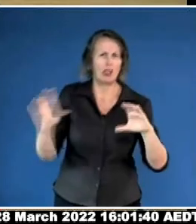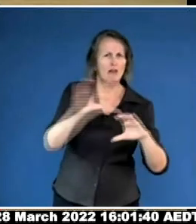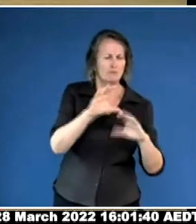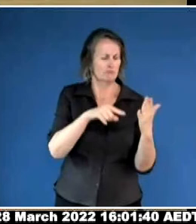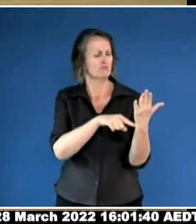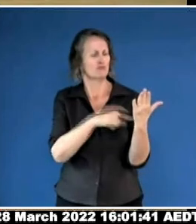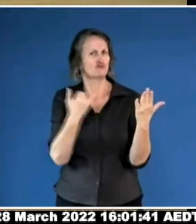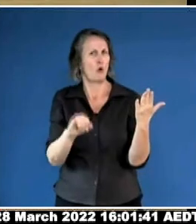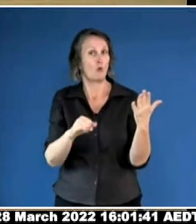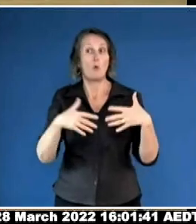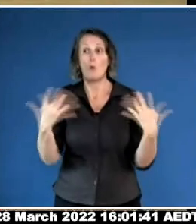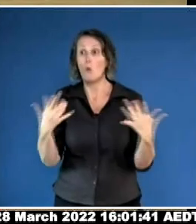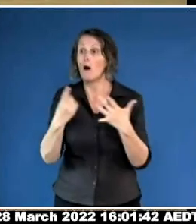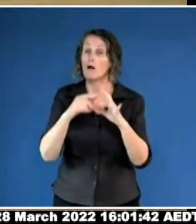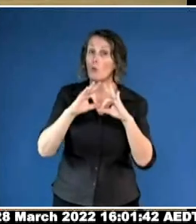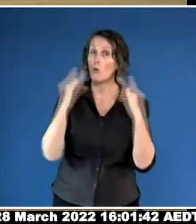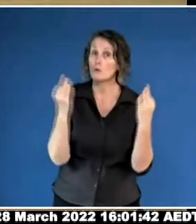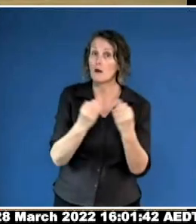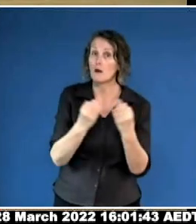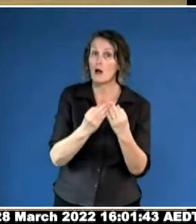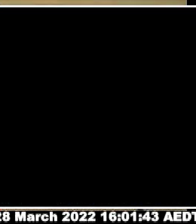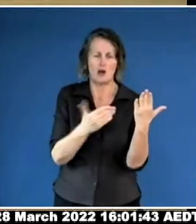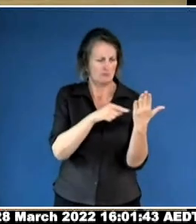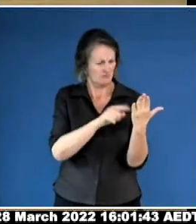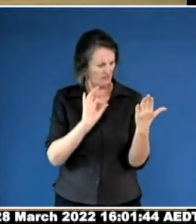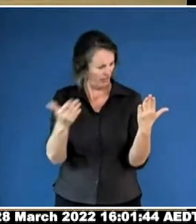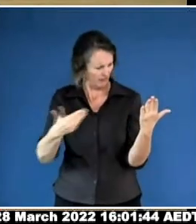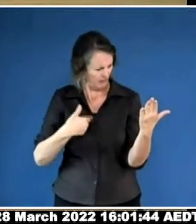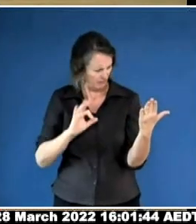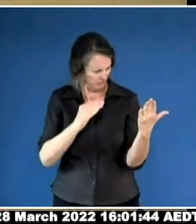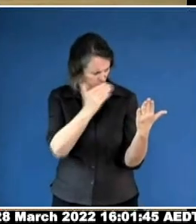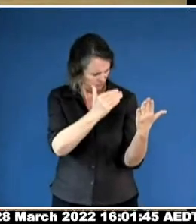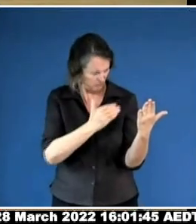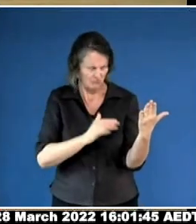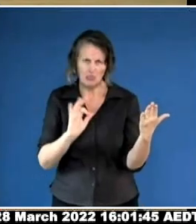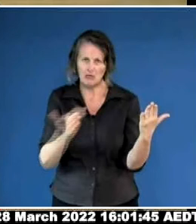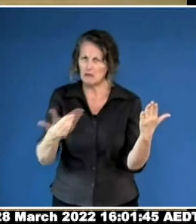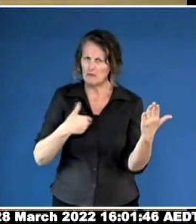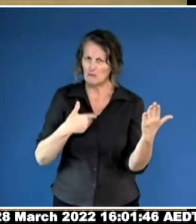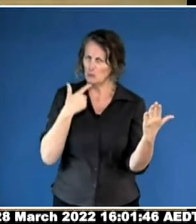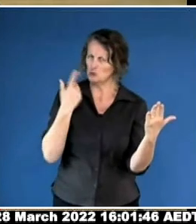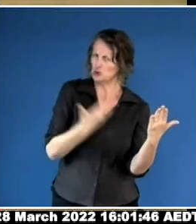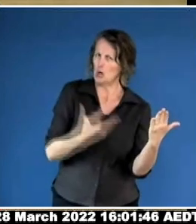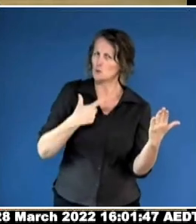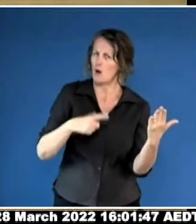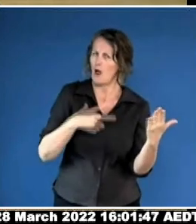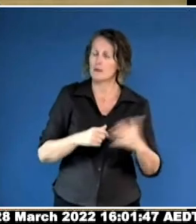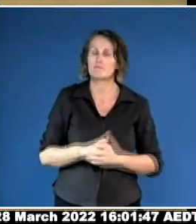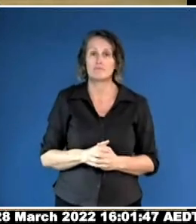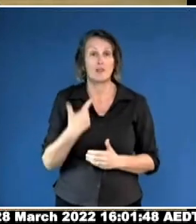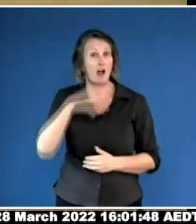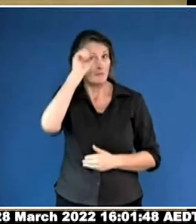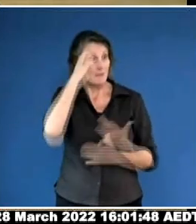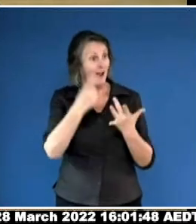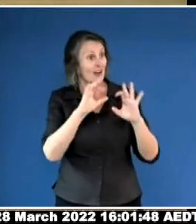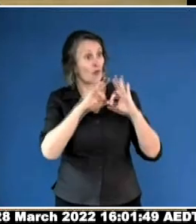Other providers have charged me for services I have not received and have had to amend invoices. Another provider